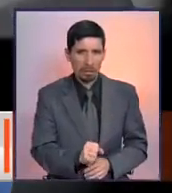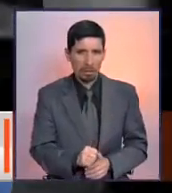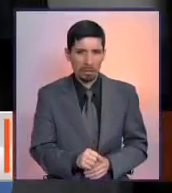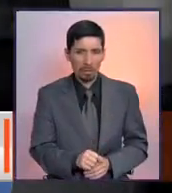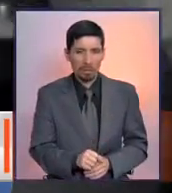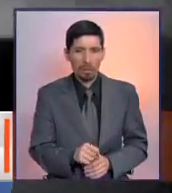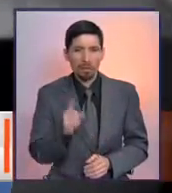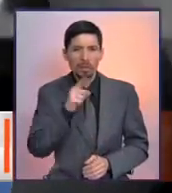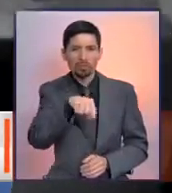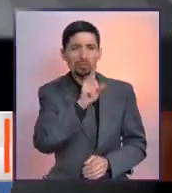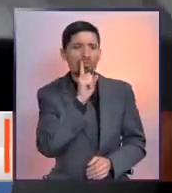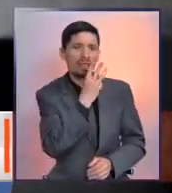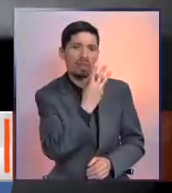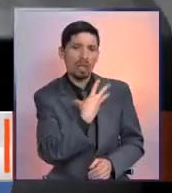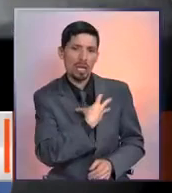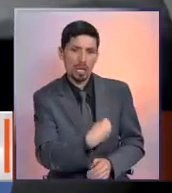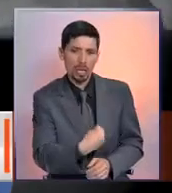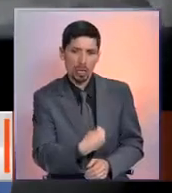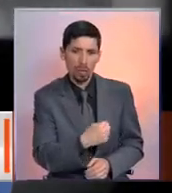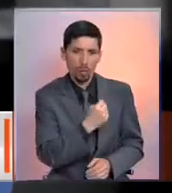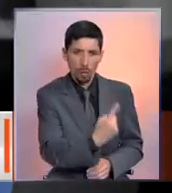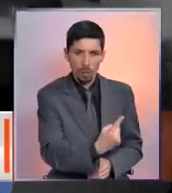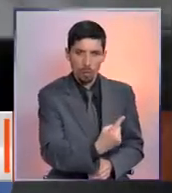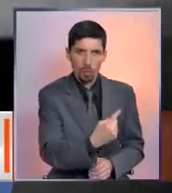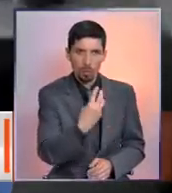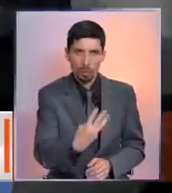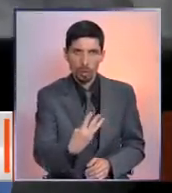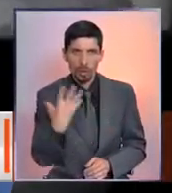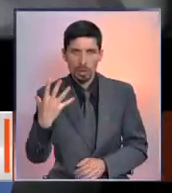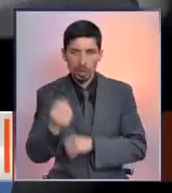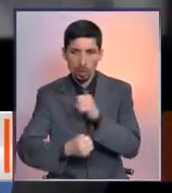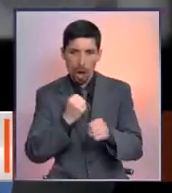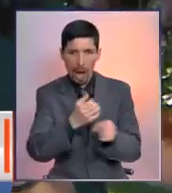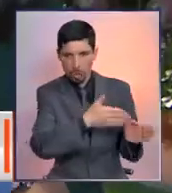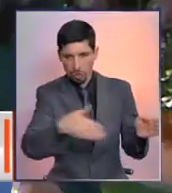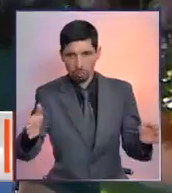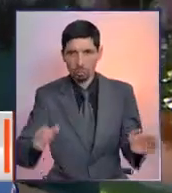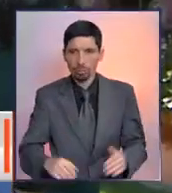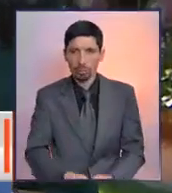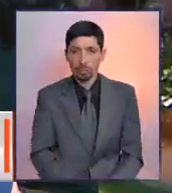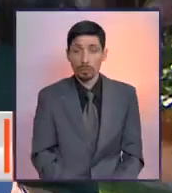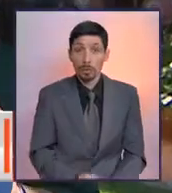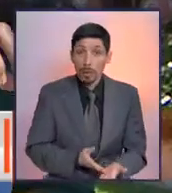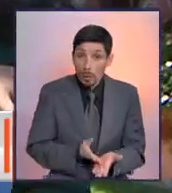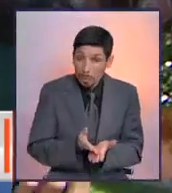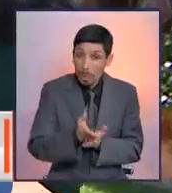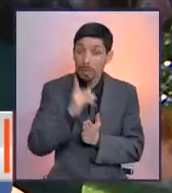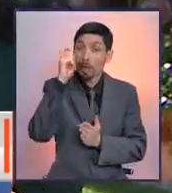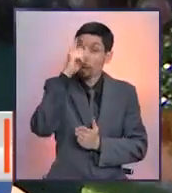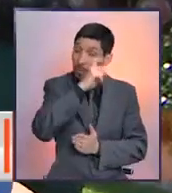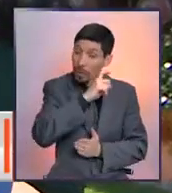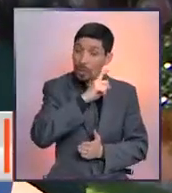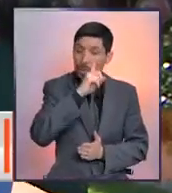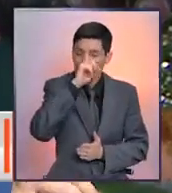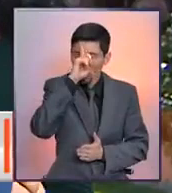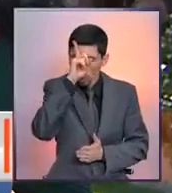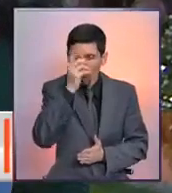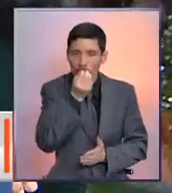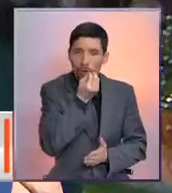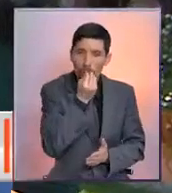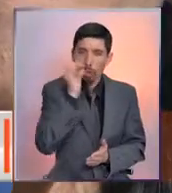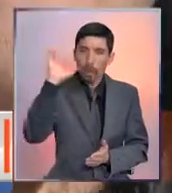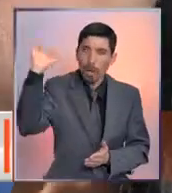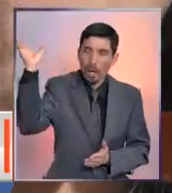they have 3 daughters, 1, 3, and 5 years old. Al principio le costó acostumbrarse a las comidas y al clima, pero